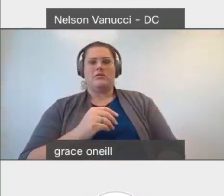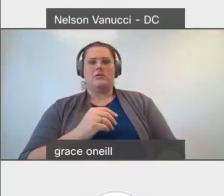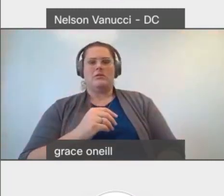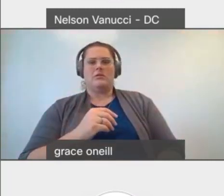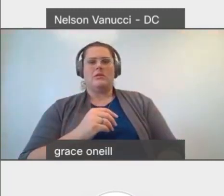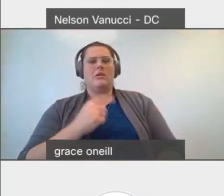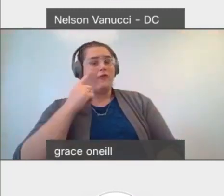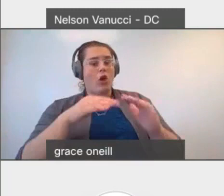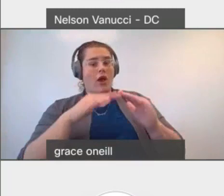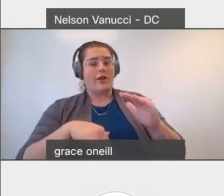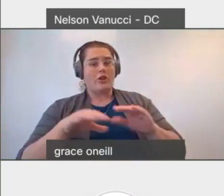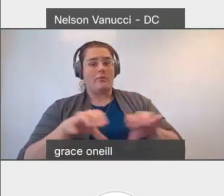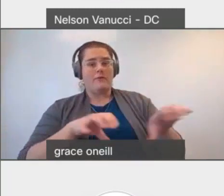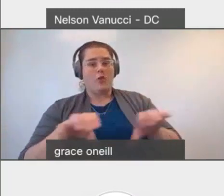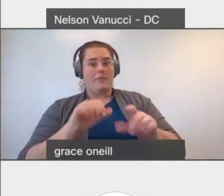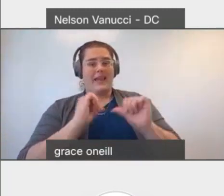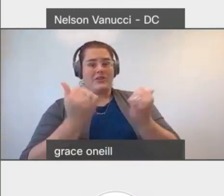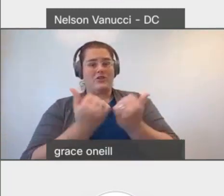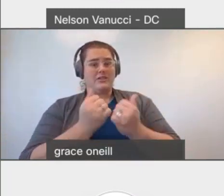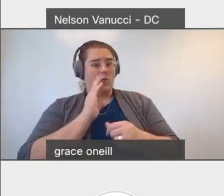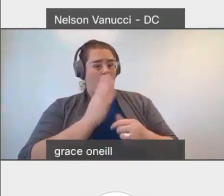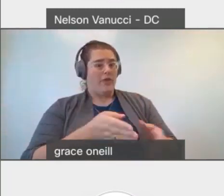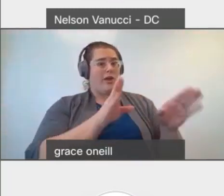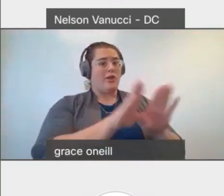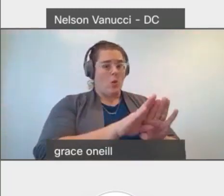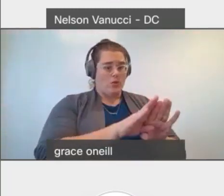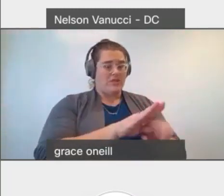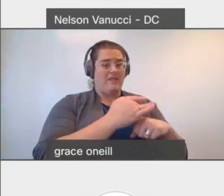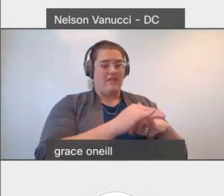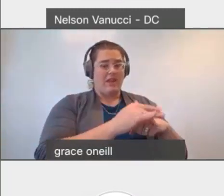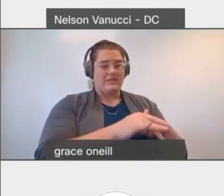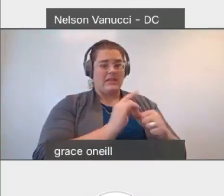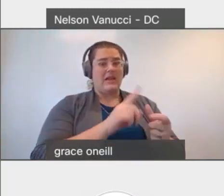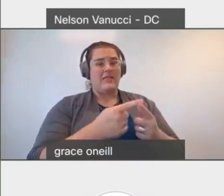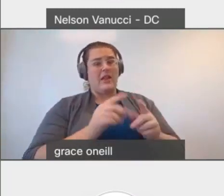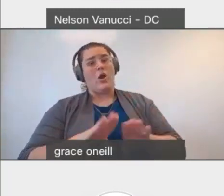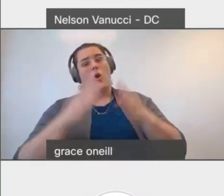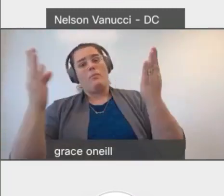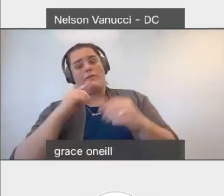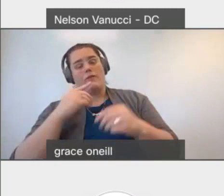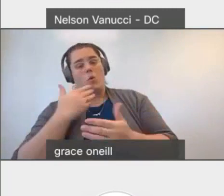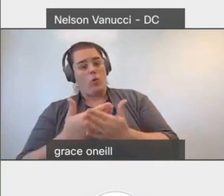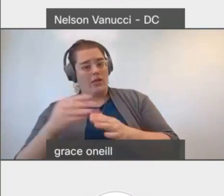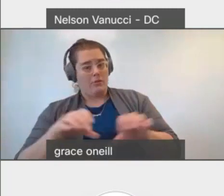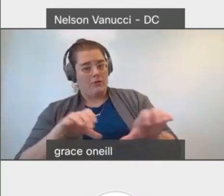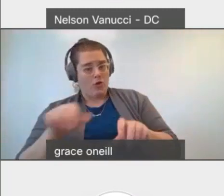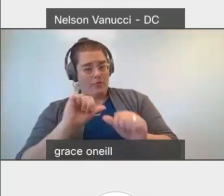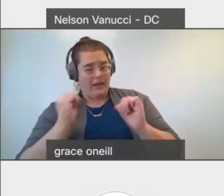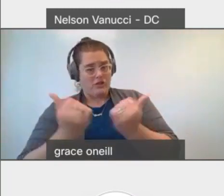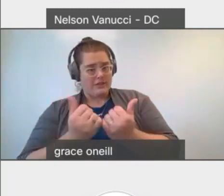agencies so that they can open vacancies for well-performing agencies. And perhaps